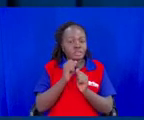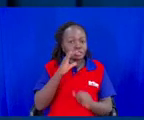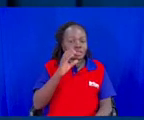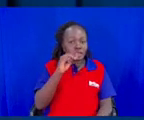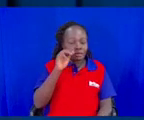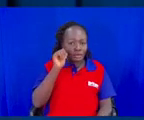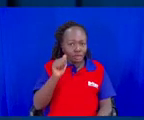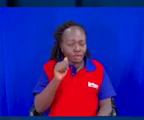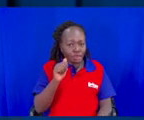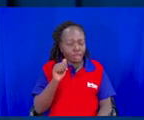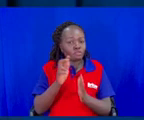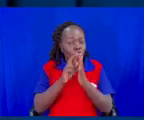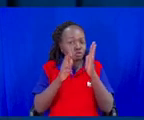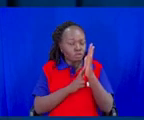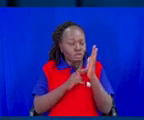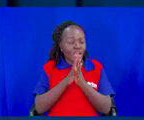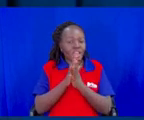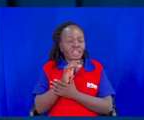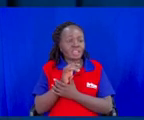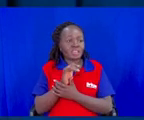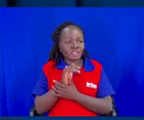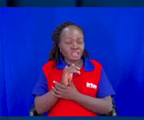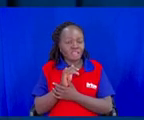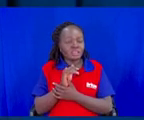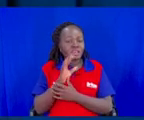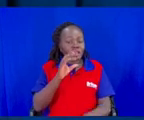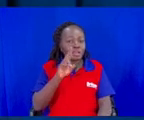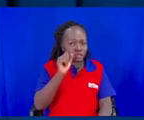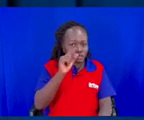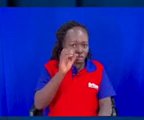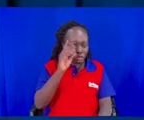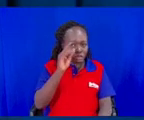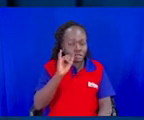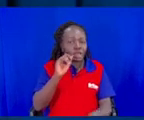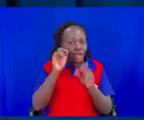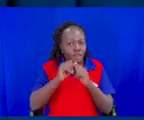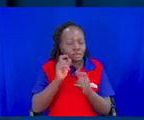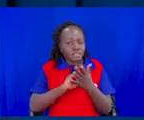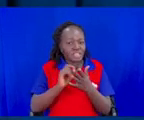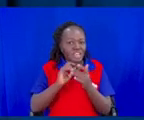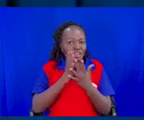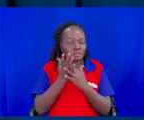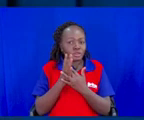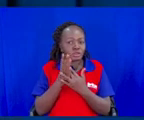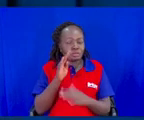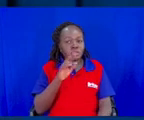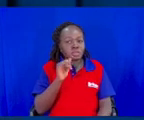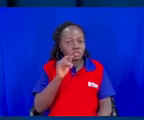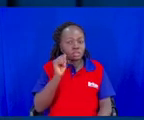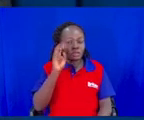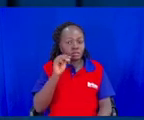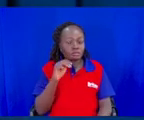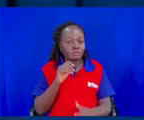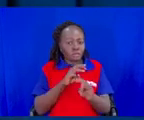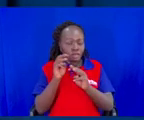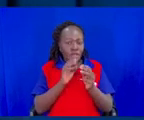Schemes regulations and the custody agreement signed between Britam Asset Managers and Standard Chartered